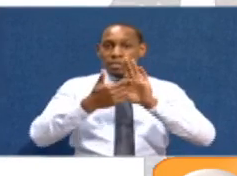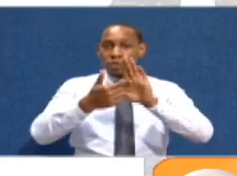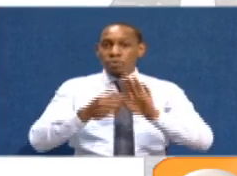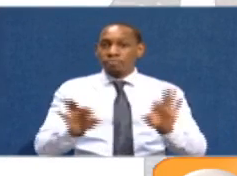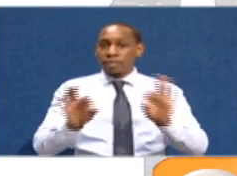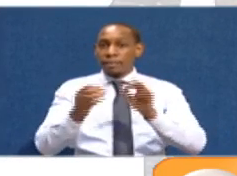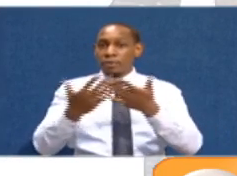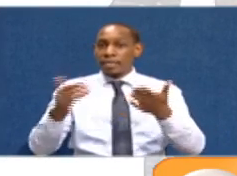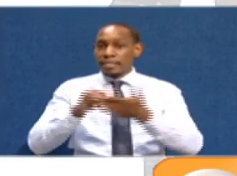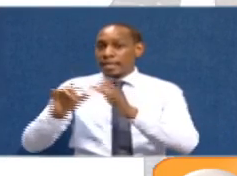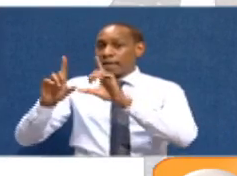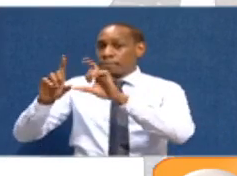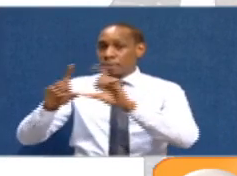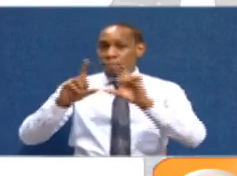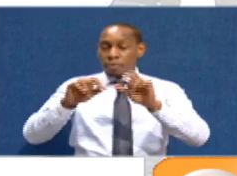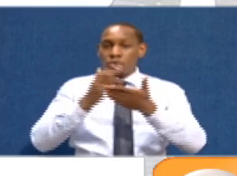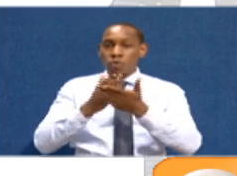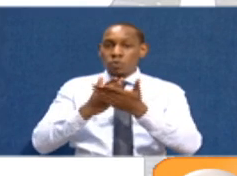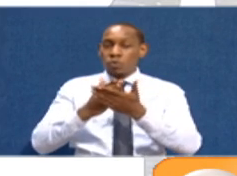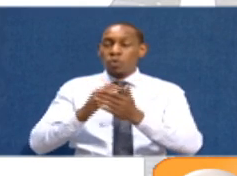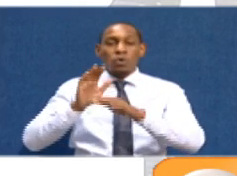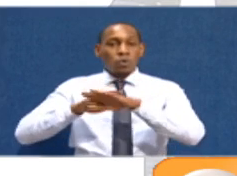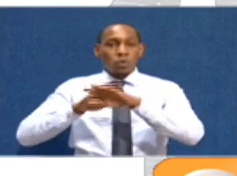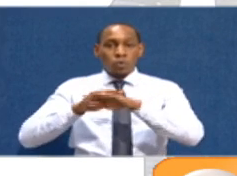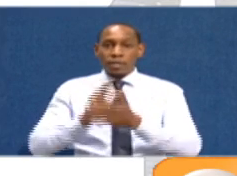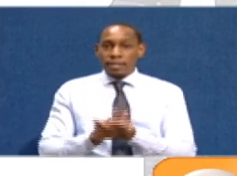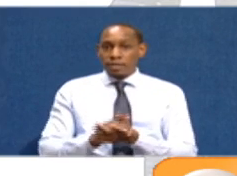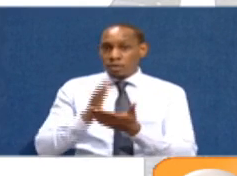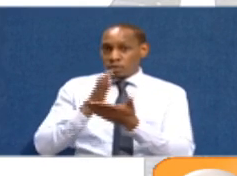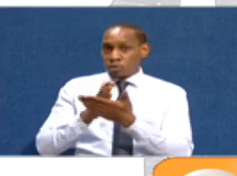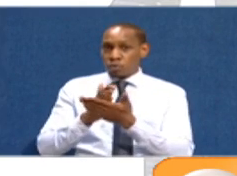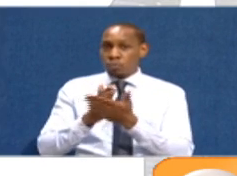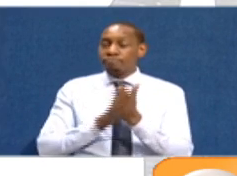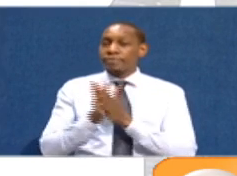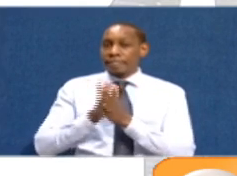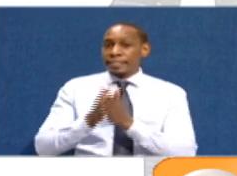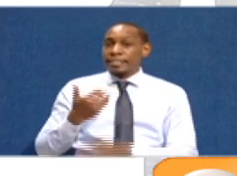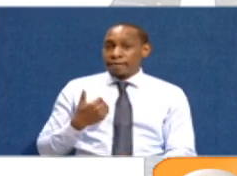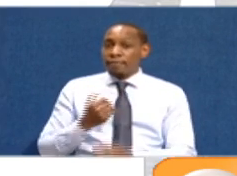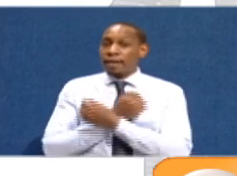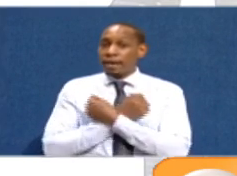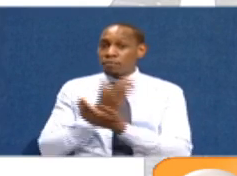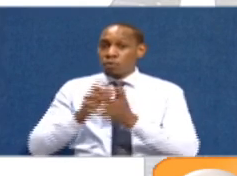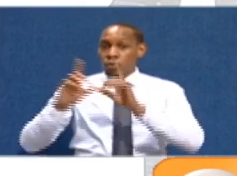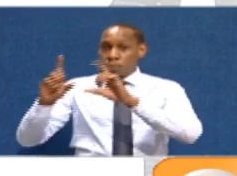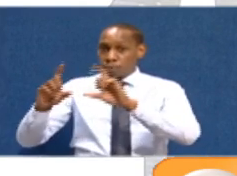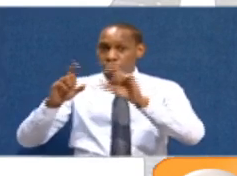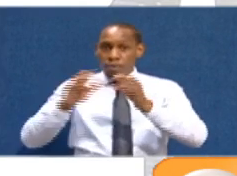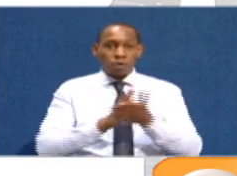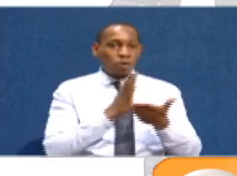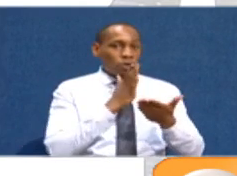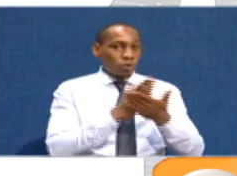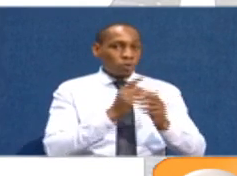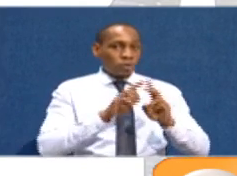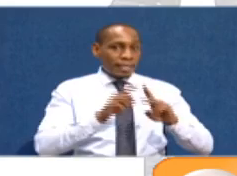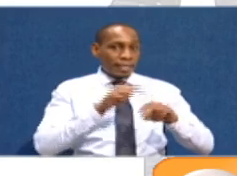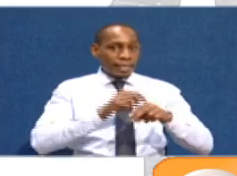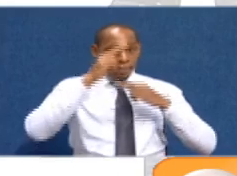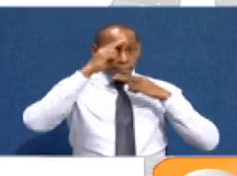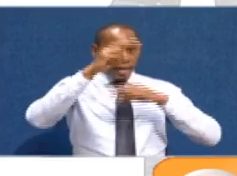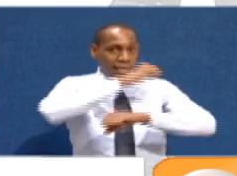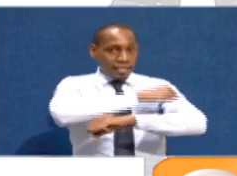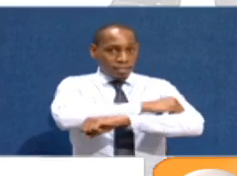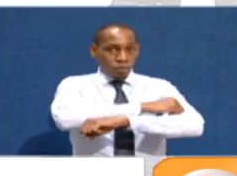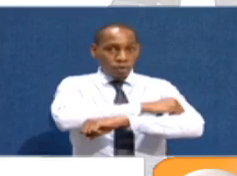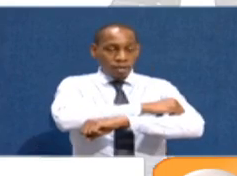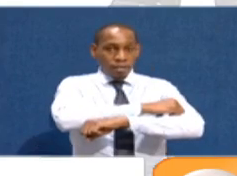incredible stuff that you do. Right? It's really, really nice. Thank you. Obviously, it's a passion. You love this stuff, huh? Absolutely. I started doing it when I was in high school. So that